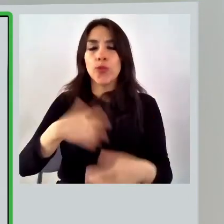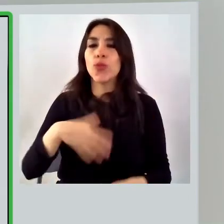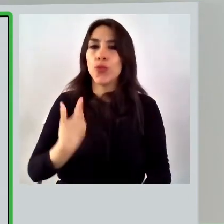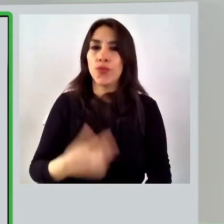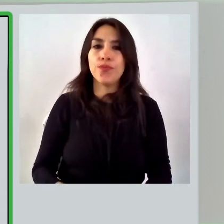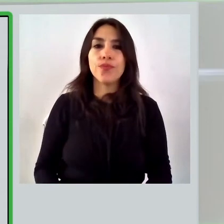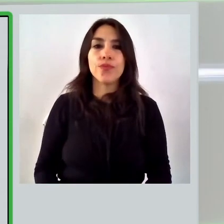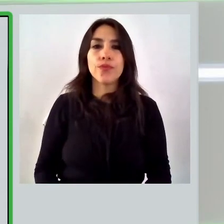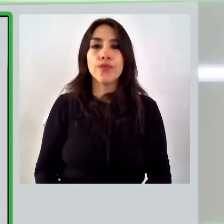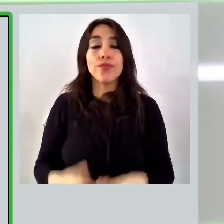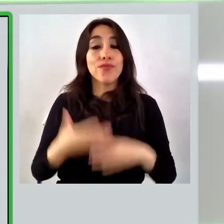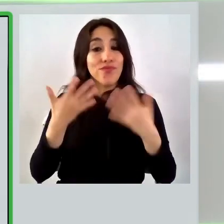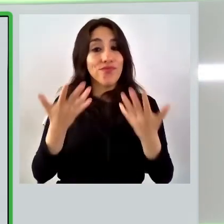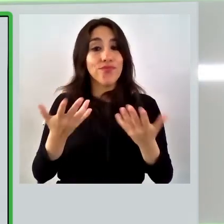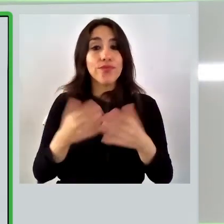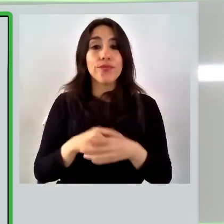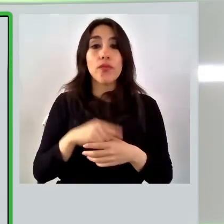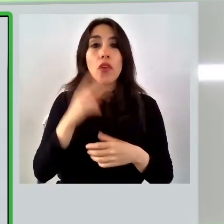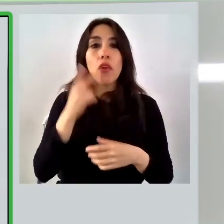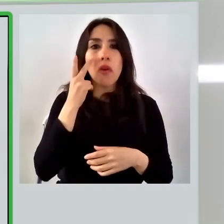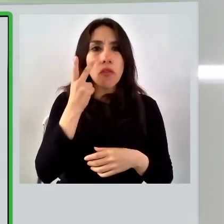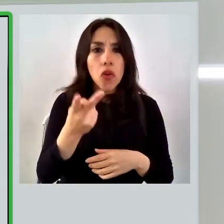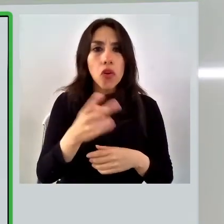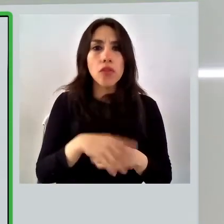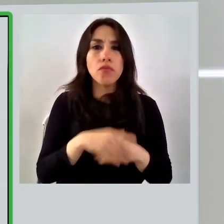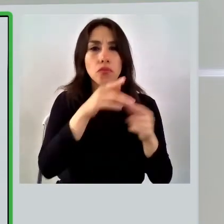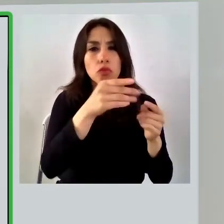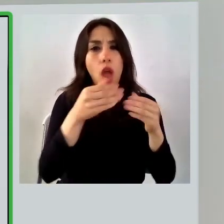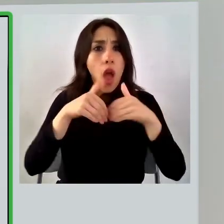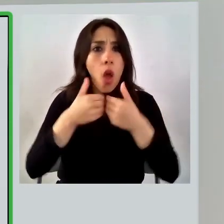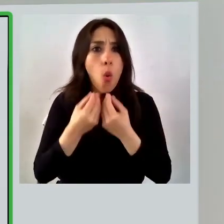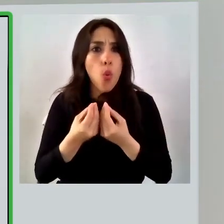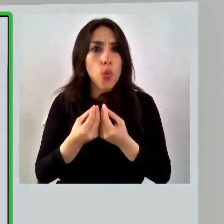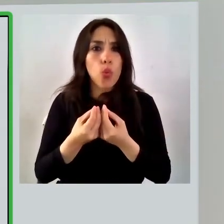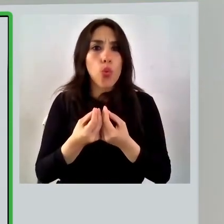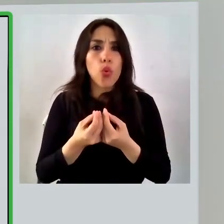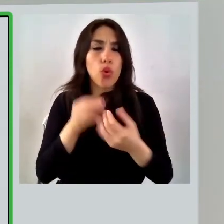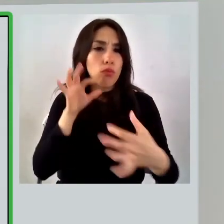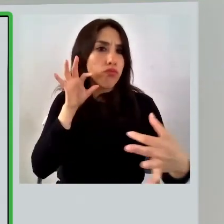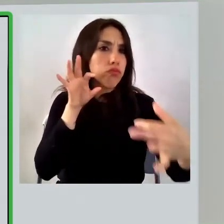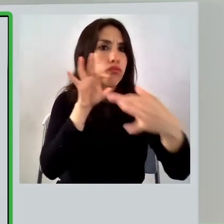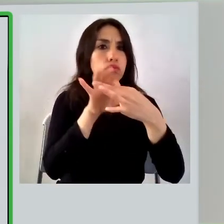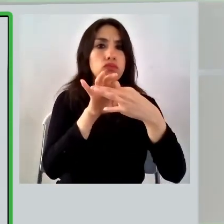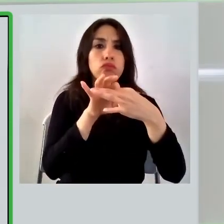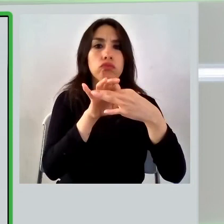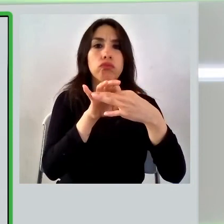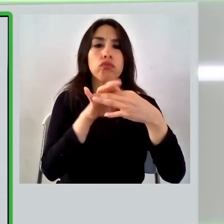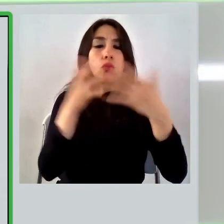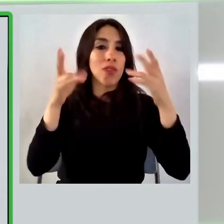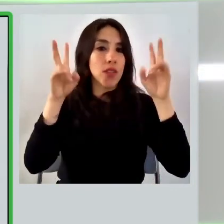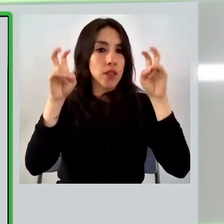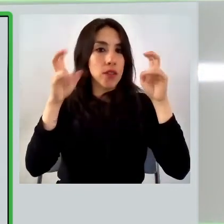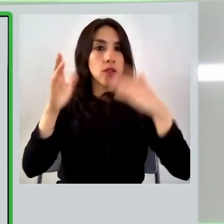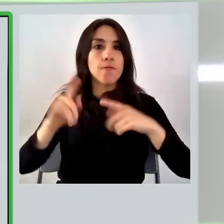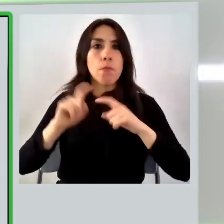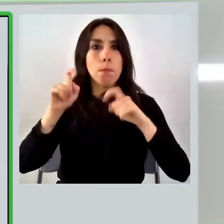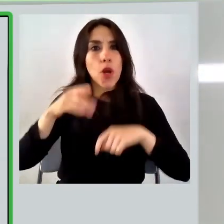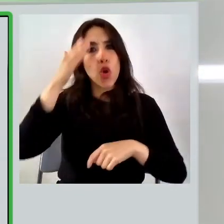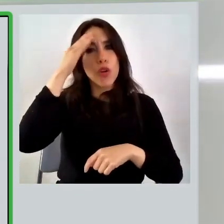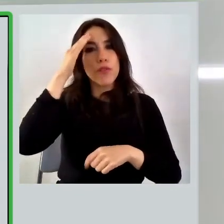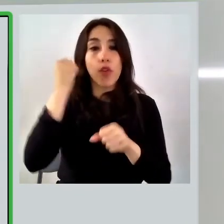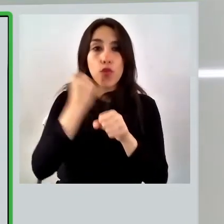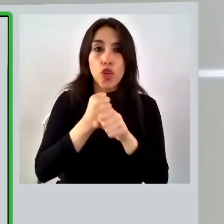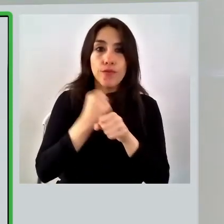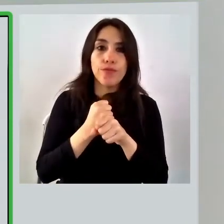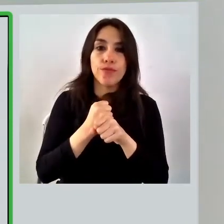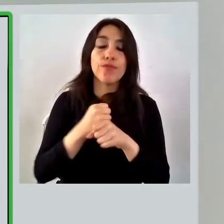commonly known as engagement in the workplace. And when we talk about human potential, what we really mean in this study is